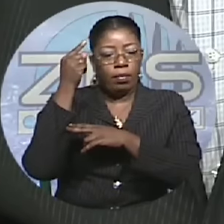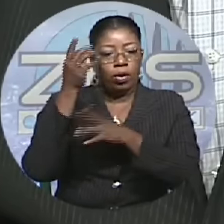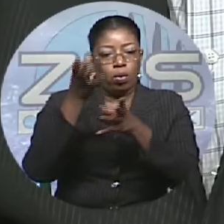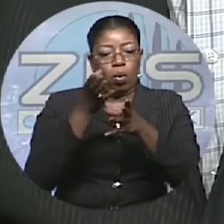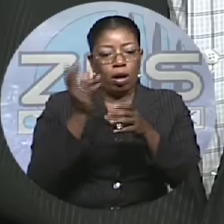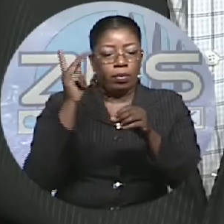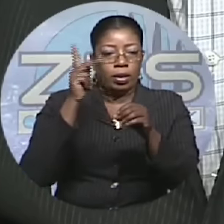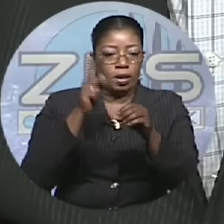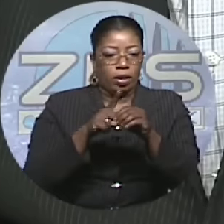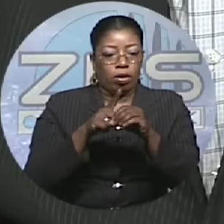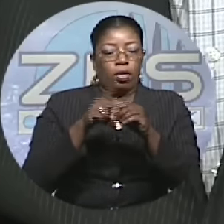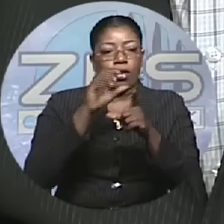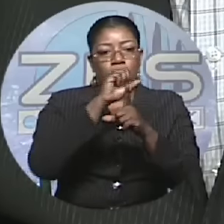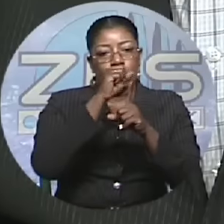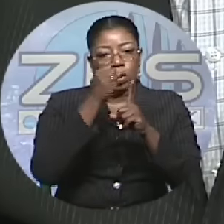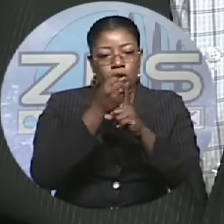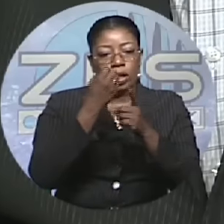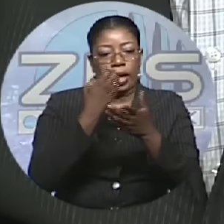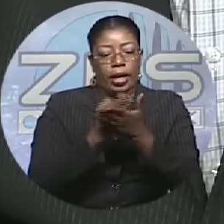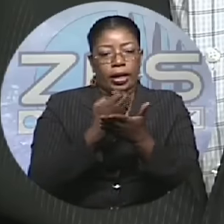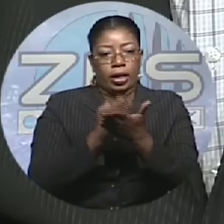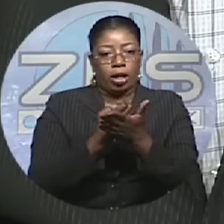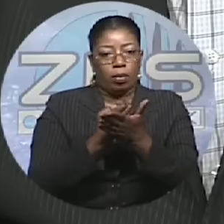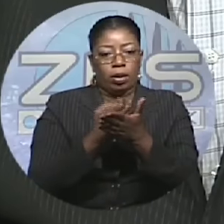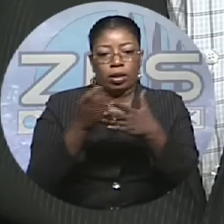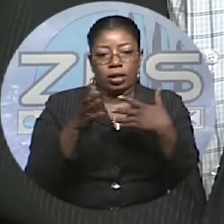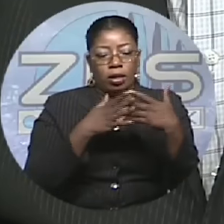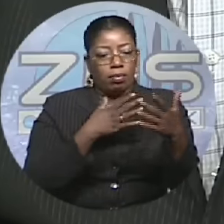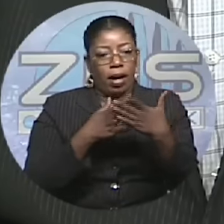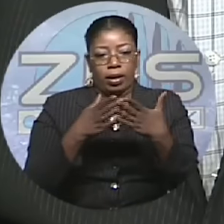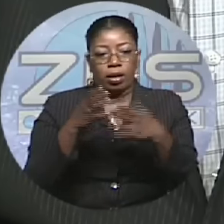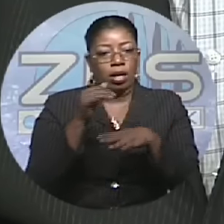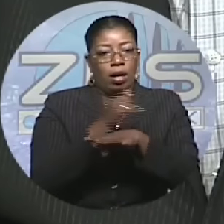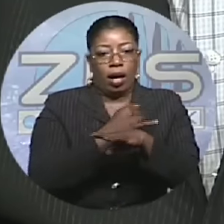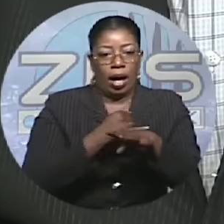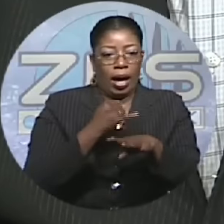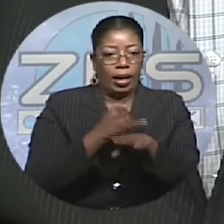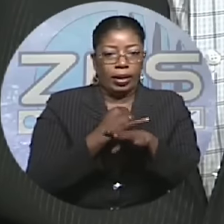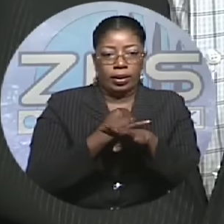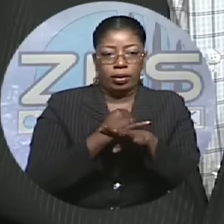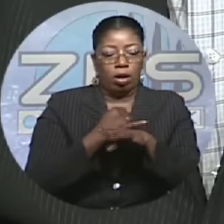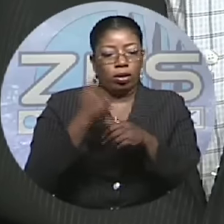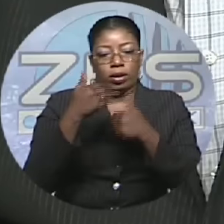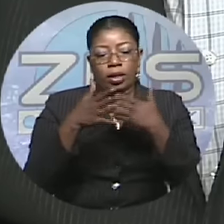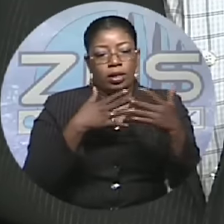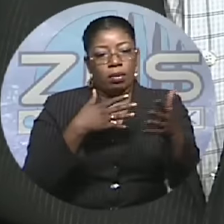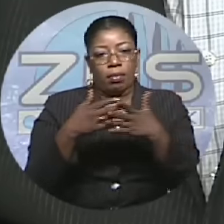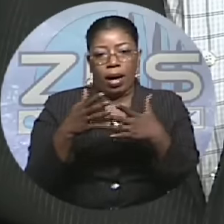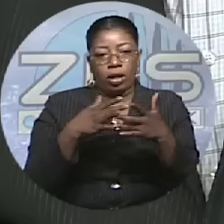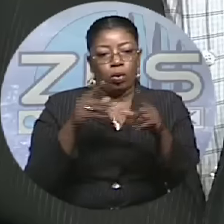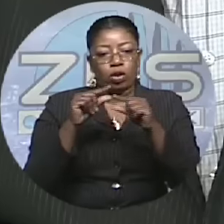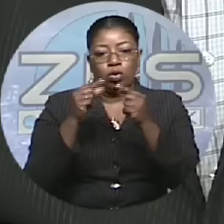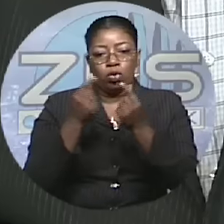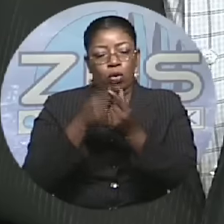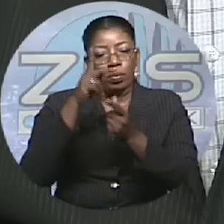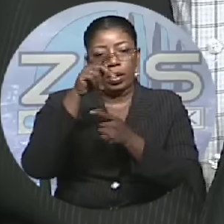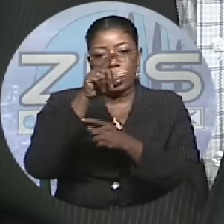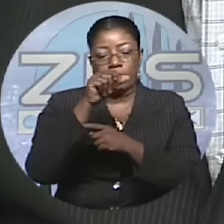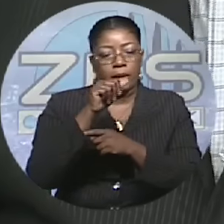participants regardless of social or economic status, island of origin, or political party preference. They want you to communicate your